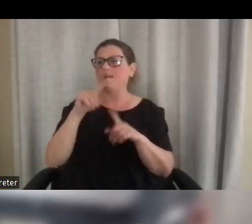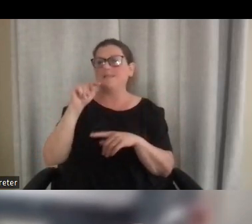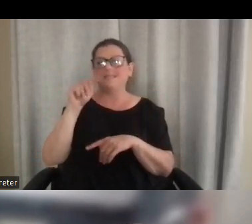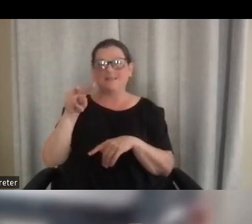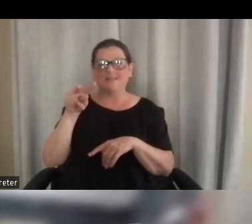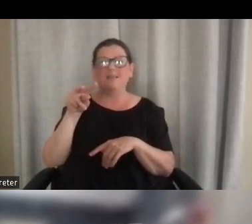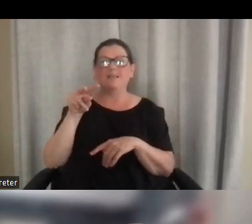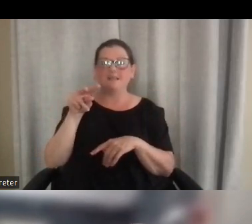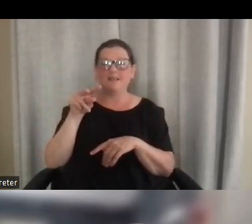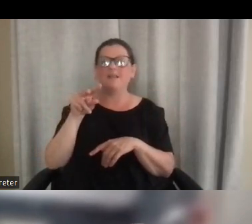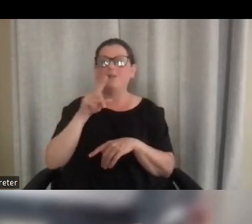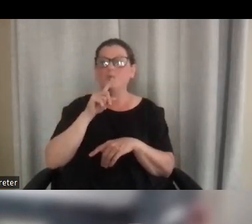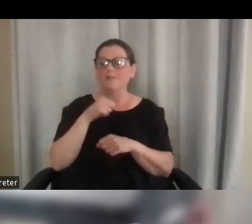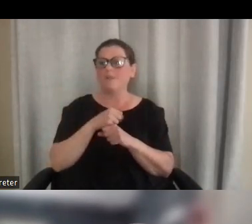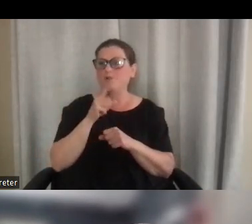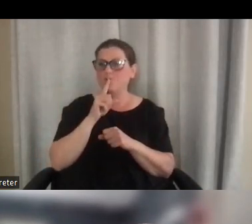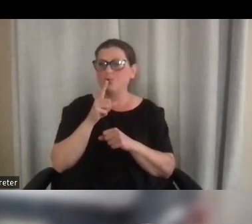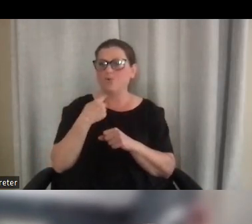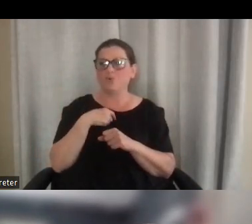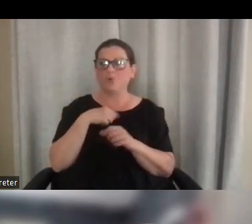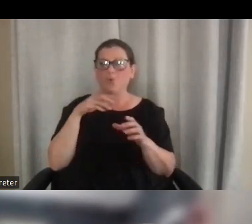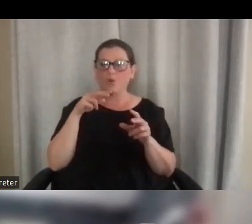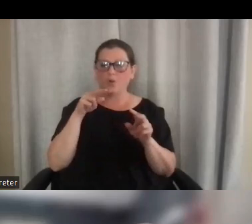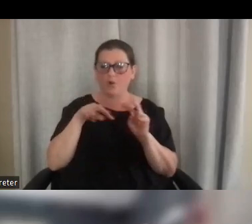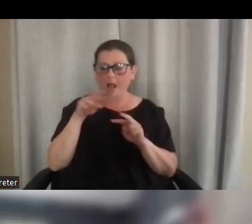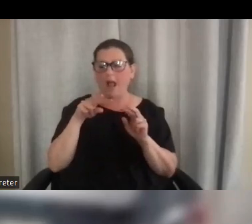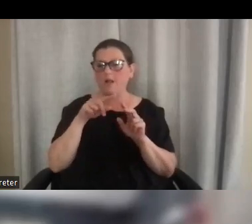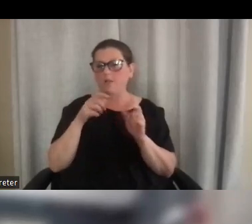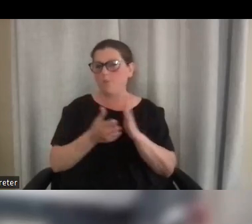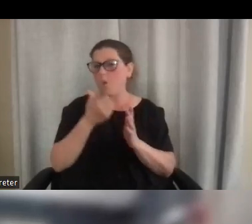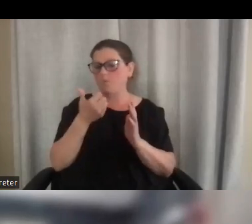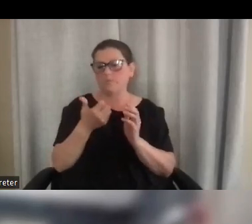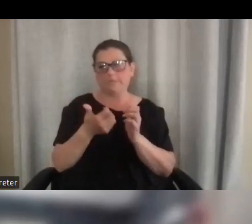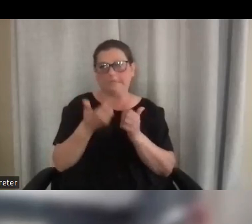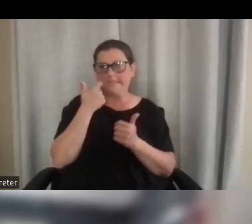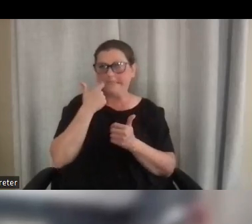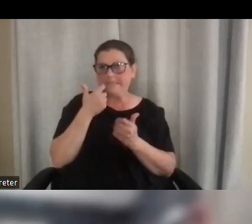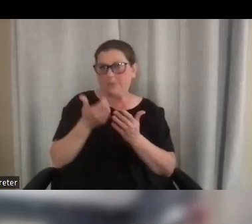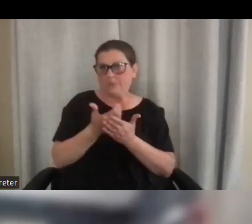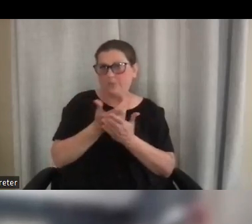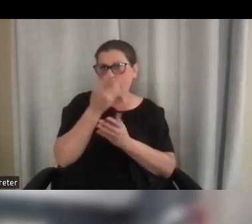And again, really making sure that we were looking at the latest information around what types of